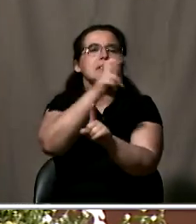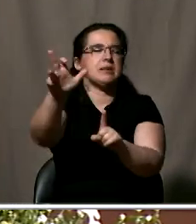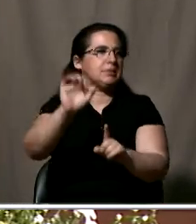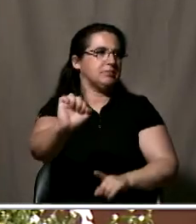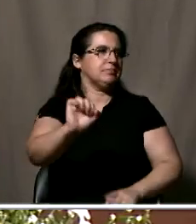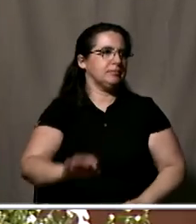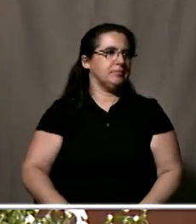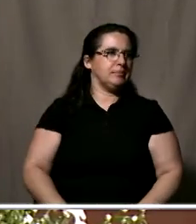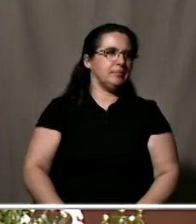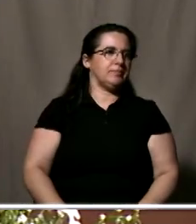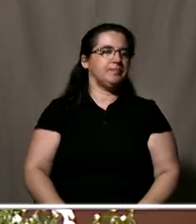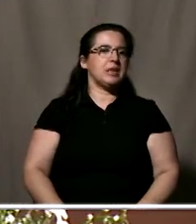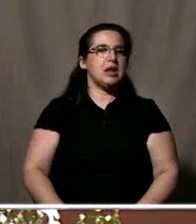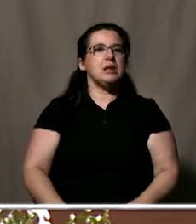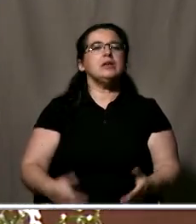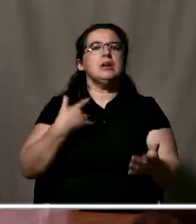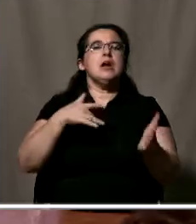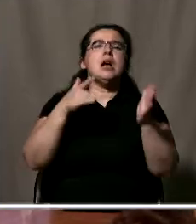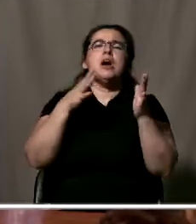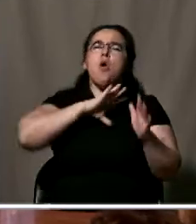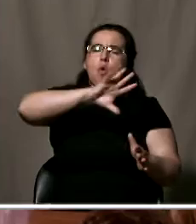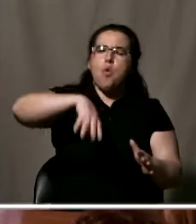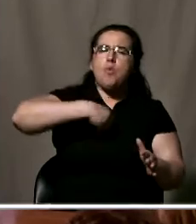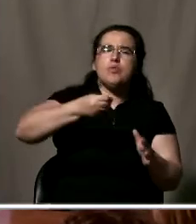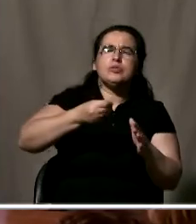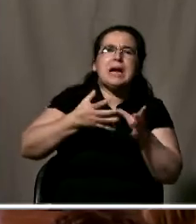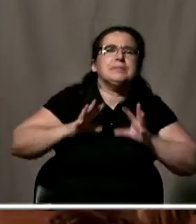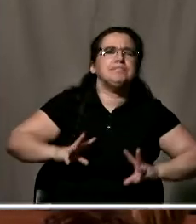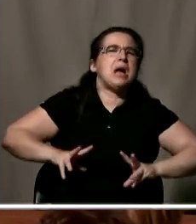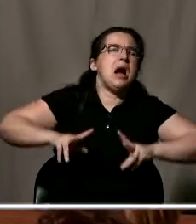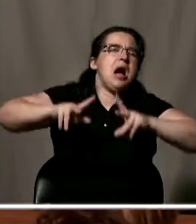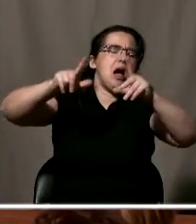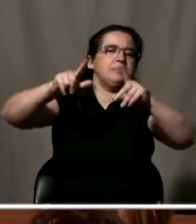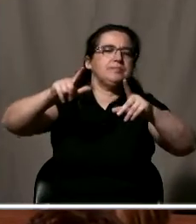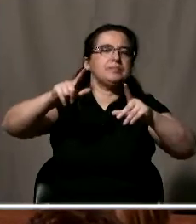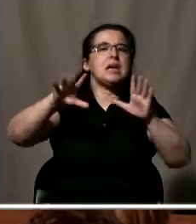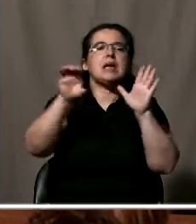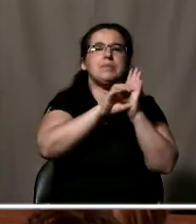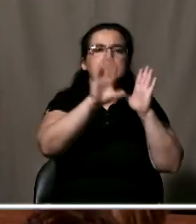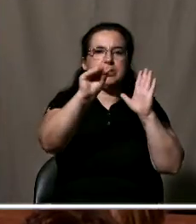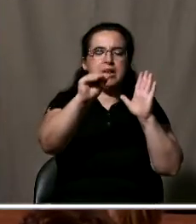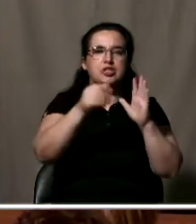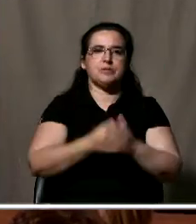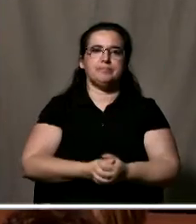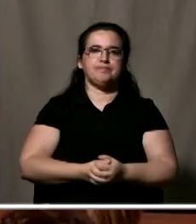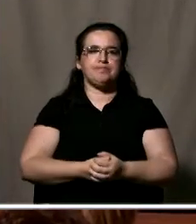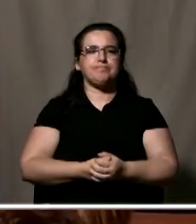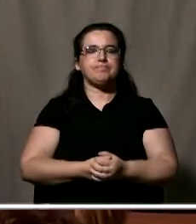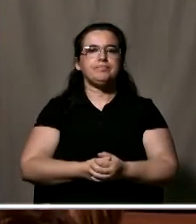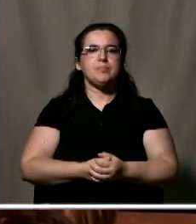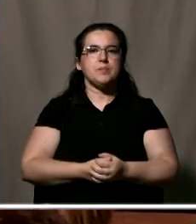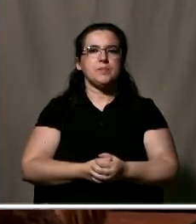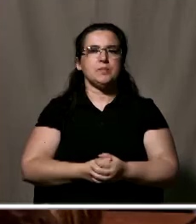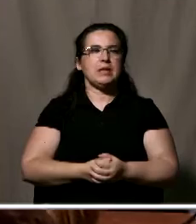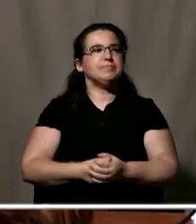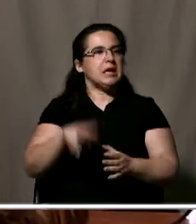to a eu vejo aquele que vai levar este mundo a clímax. In Hebrews chapter 10. Em Hebreus capítulo 10. I see the one who hold me fast and never let